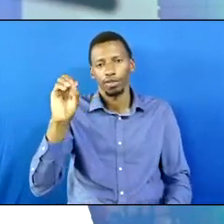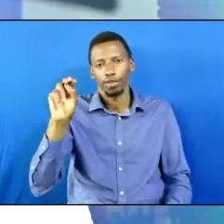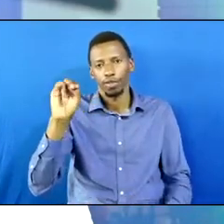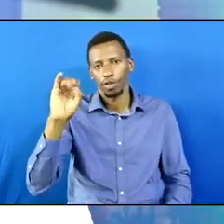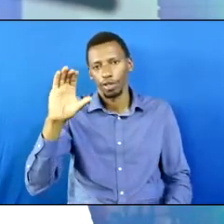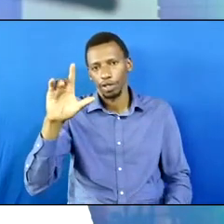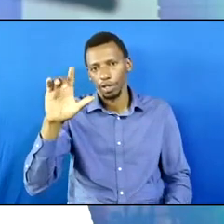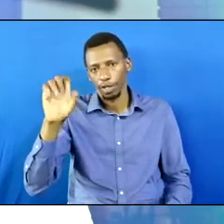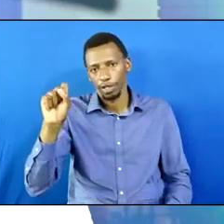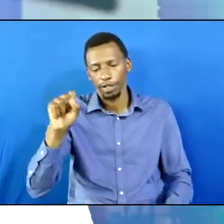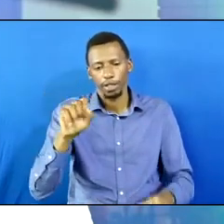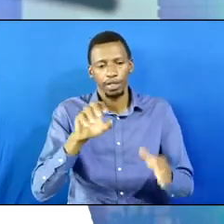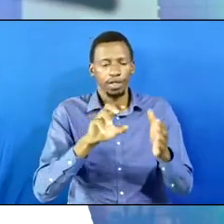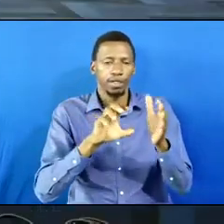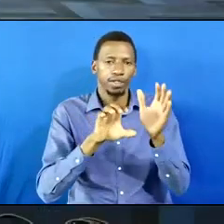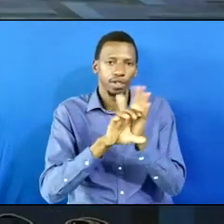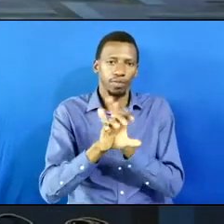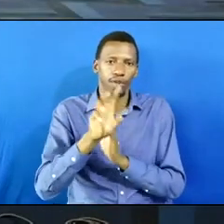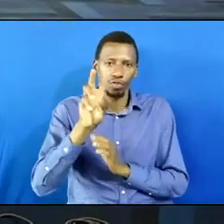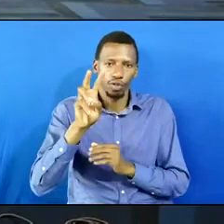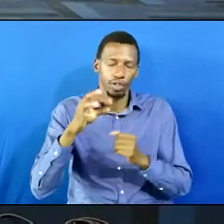I want us to read these few verses.